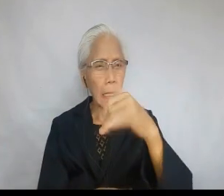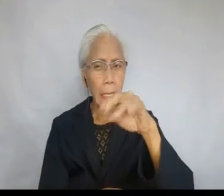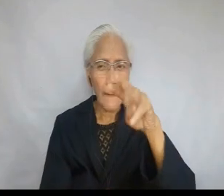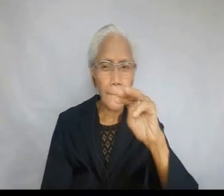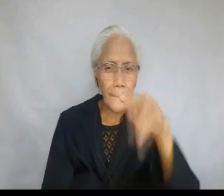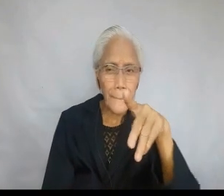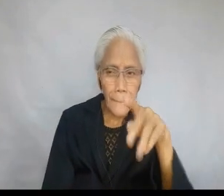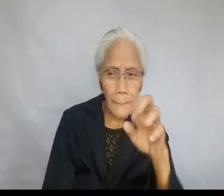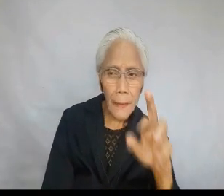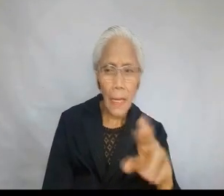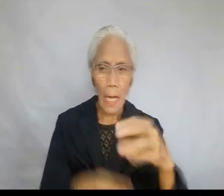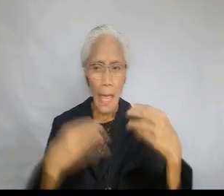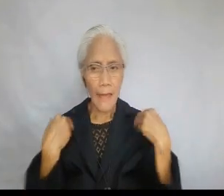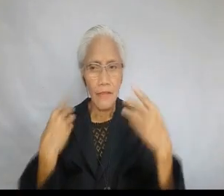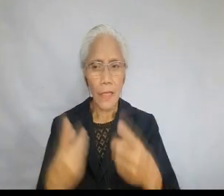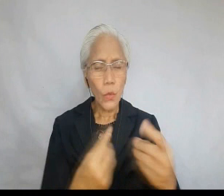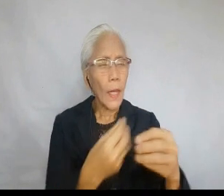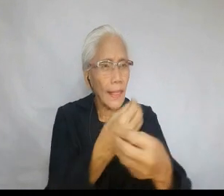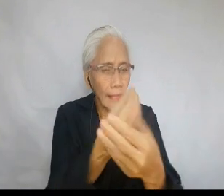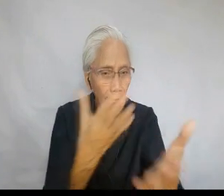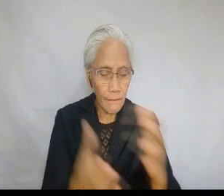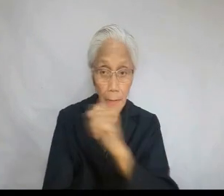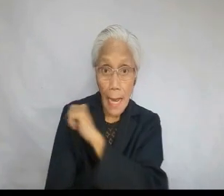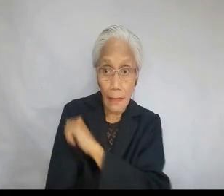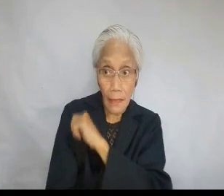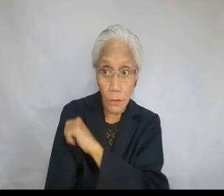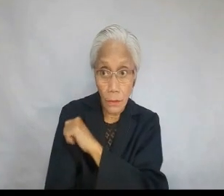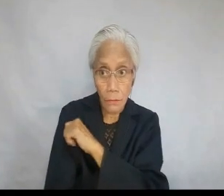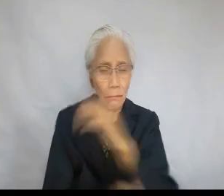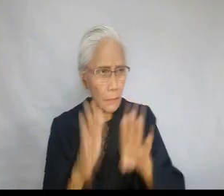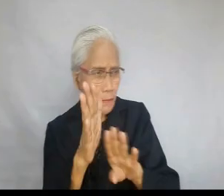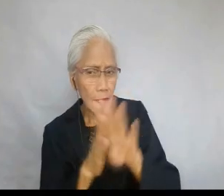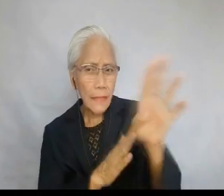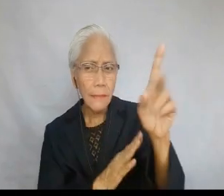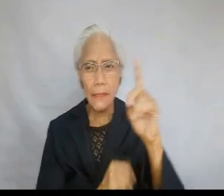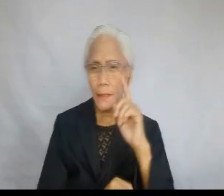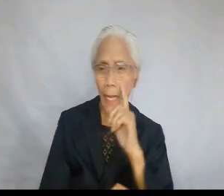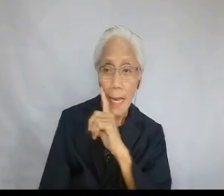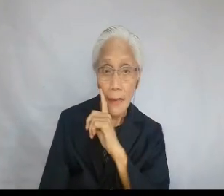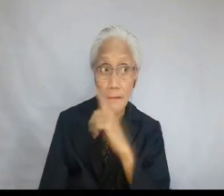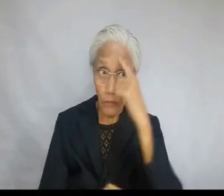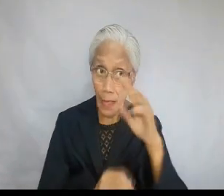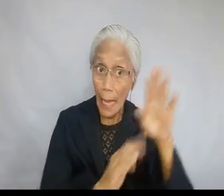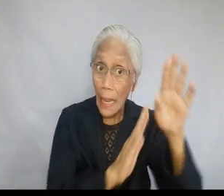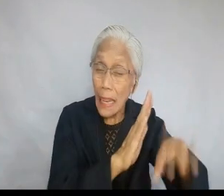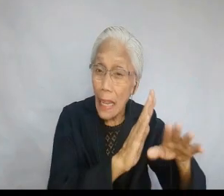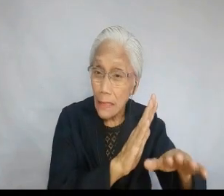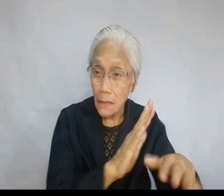a gimper. Have a do and give more attitude. Develop an I for the